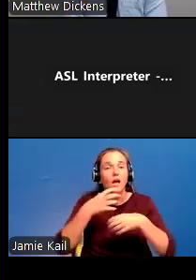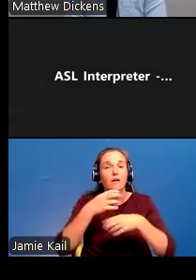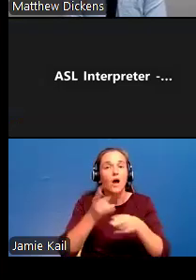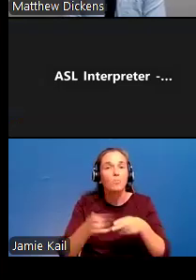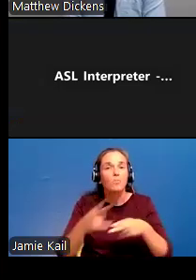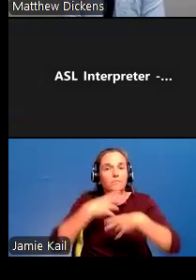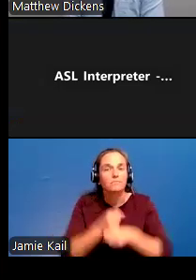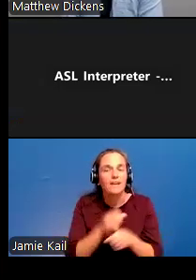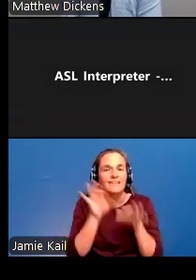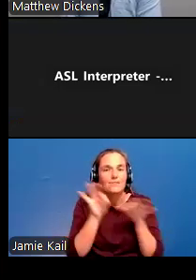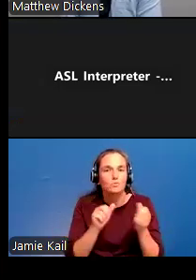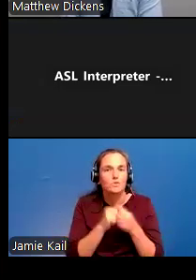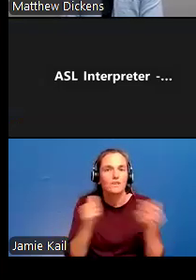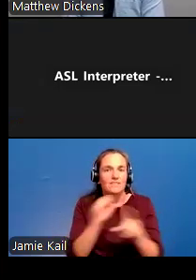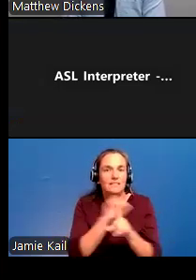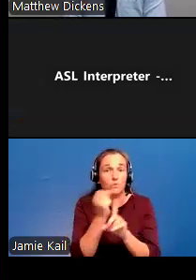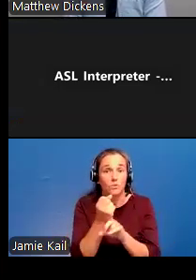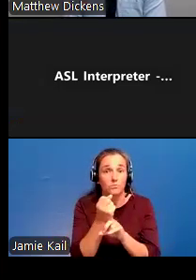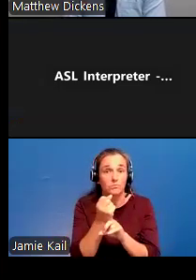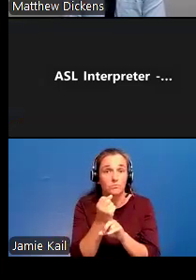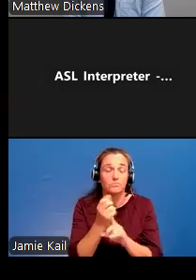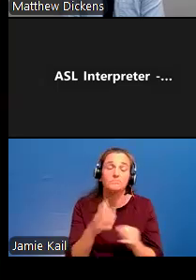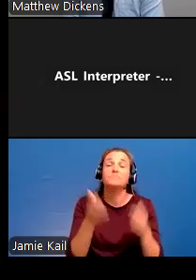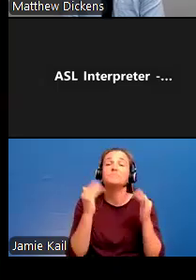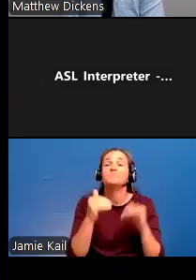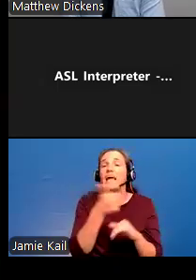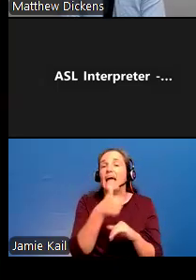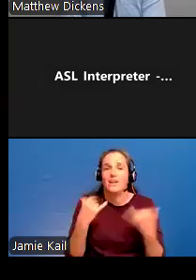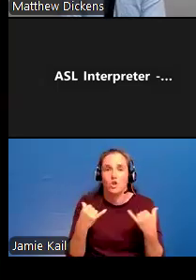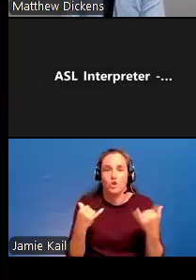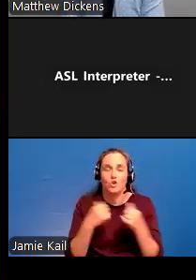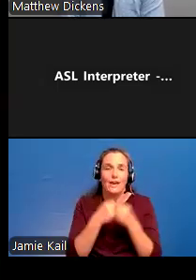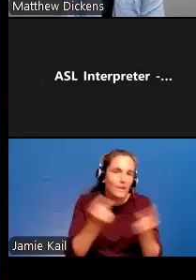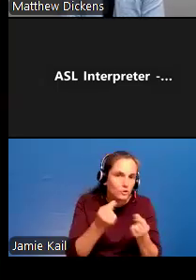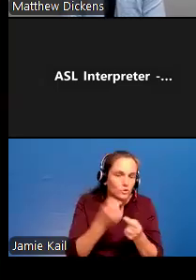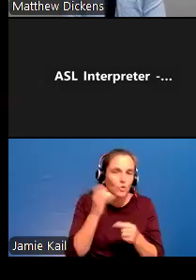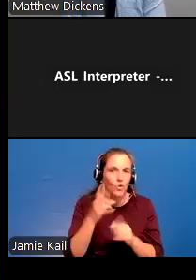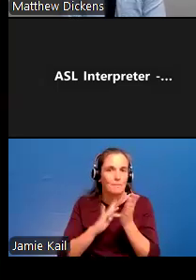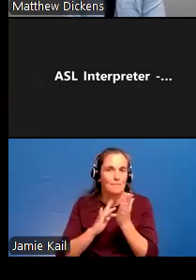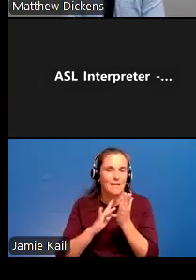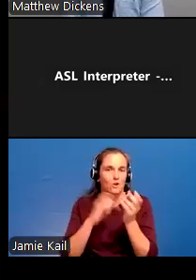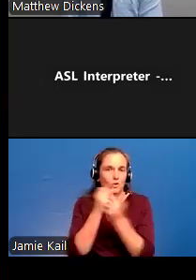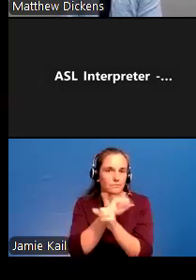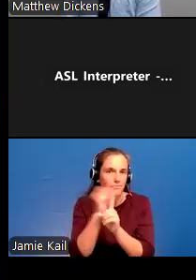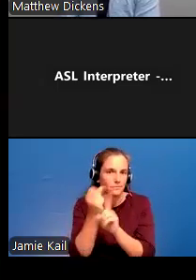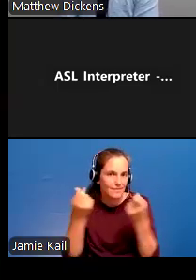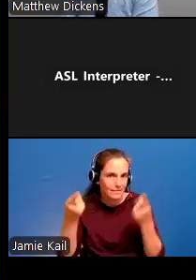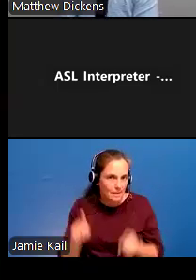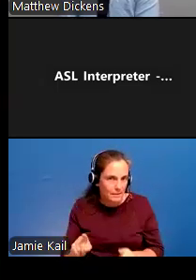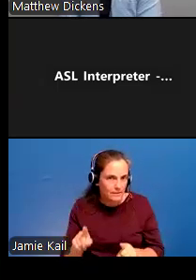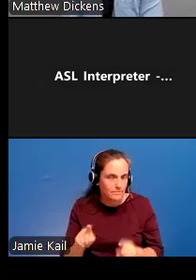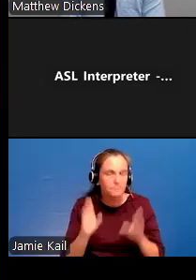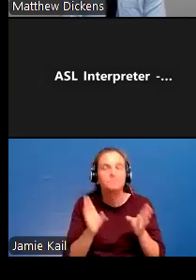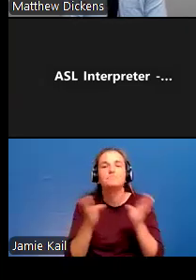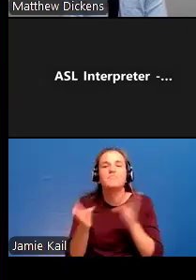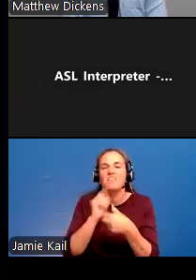situation, if there's any current injuries or medical conditions that exist, and then names and